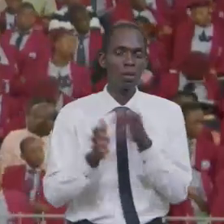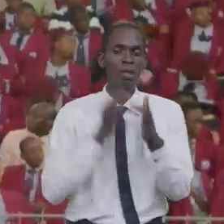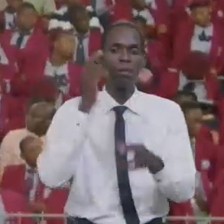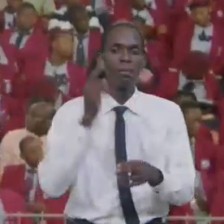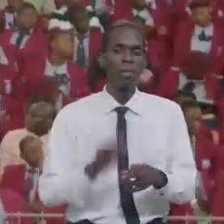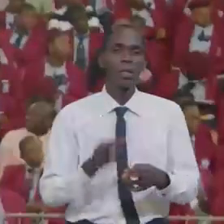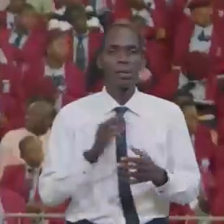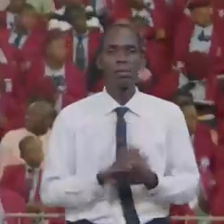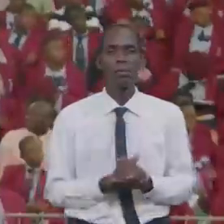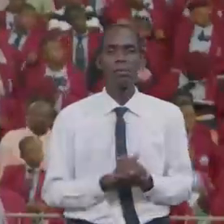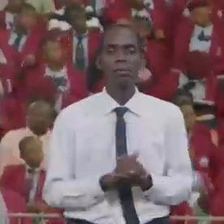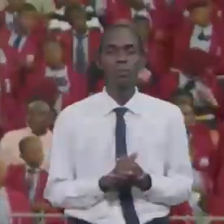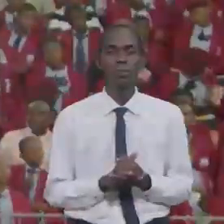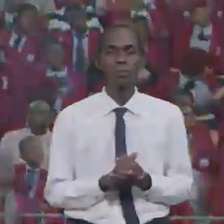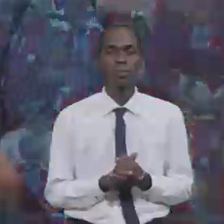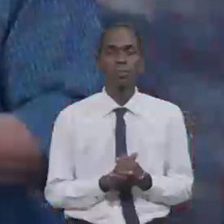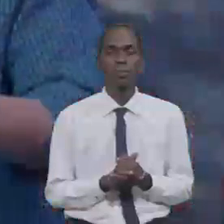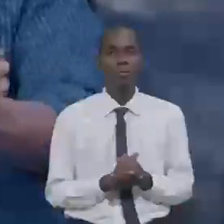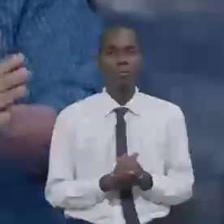name. Pursuing a